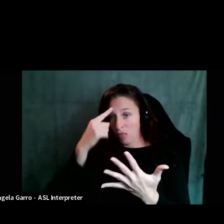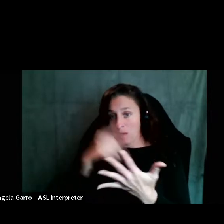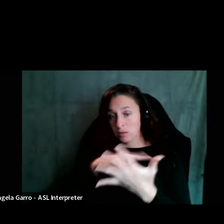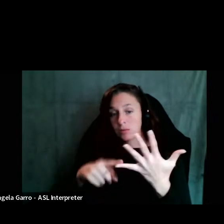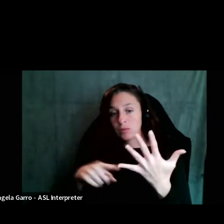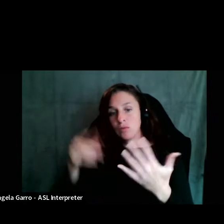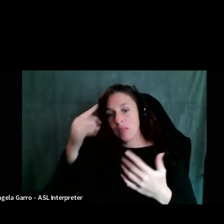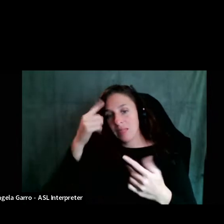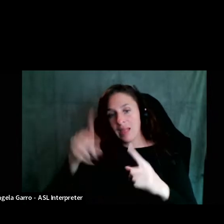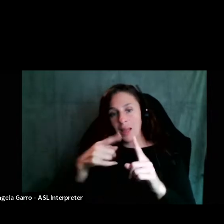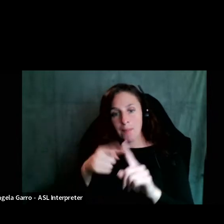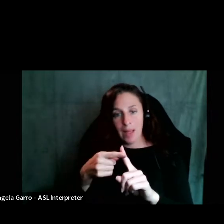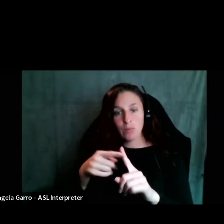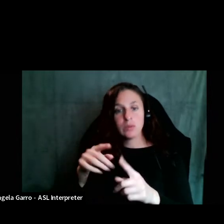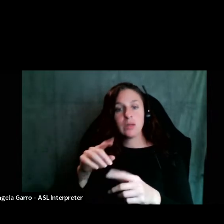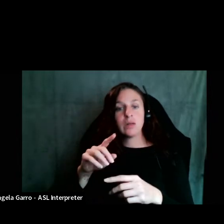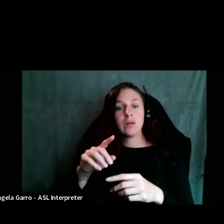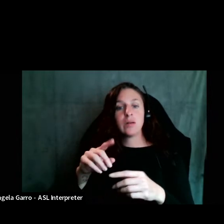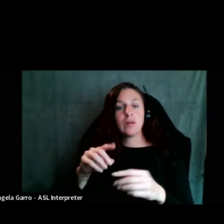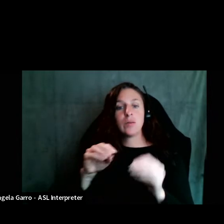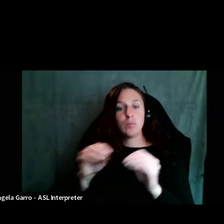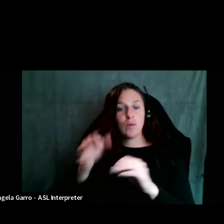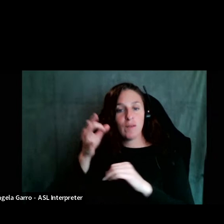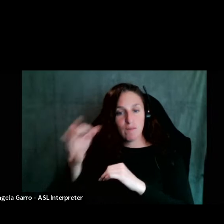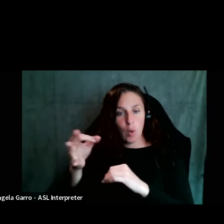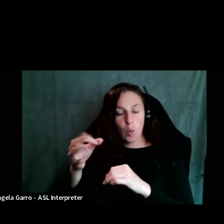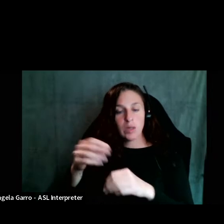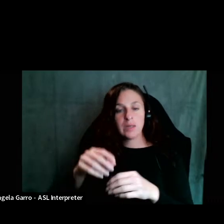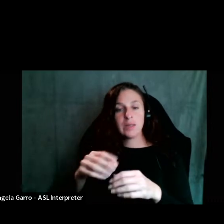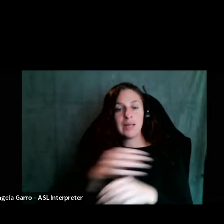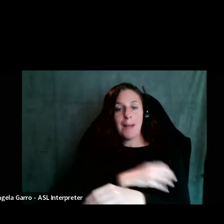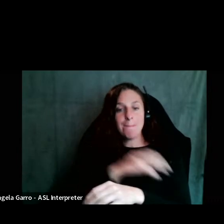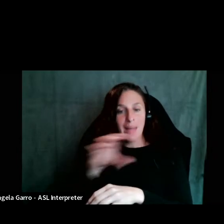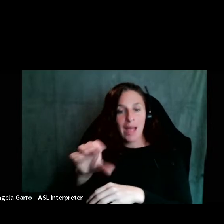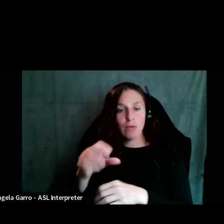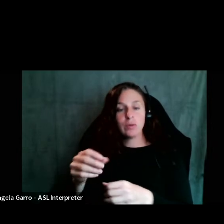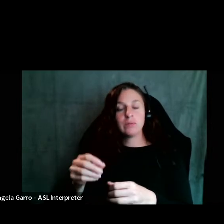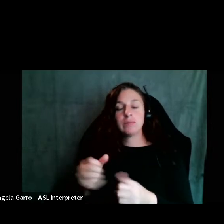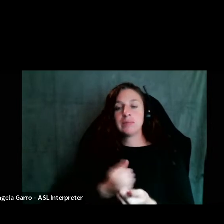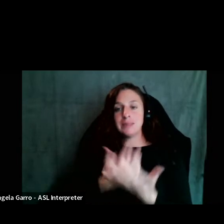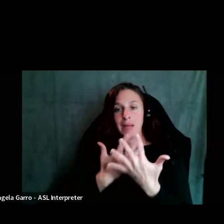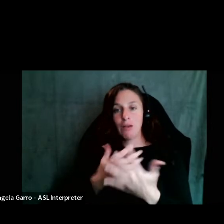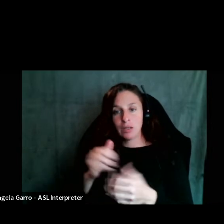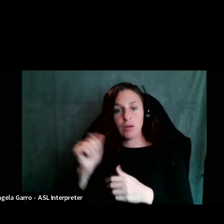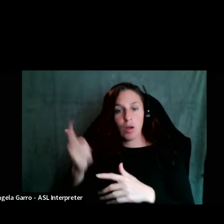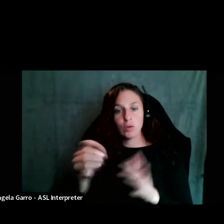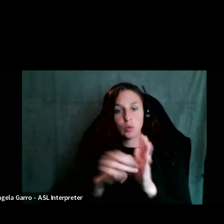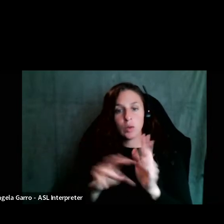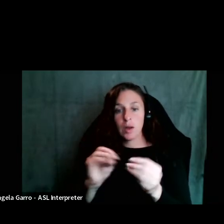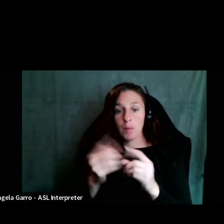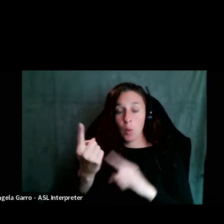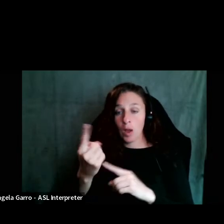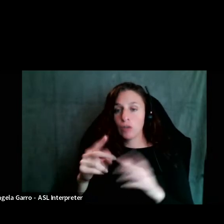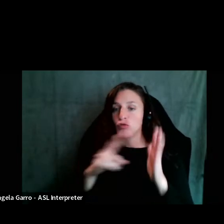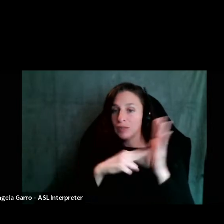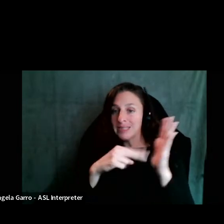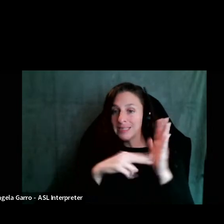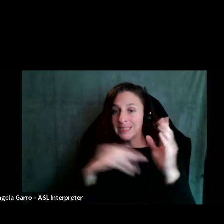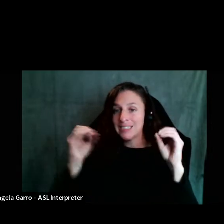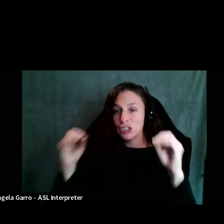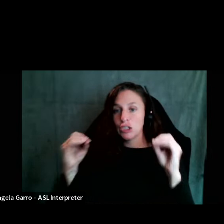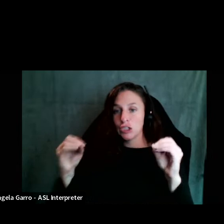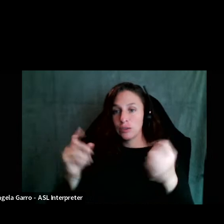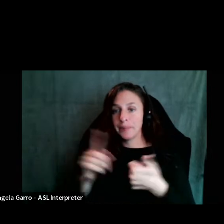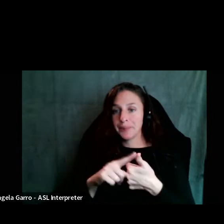just to think about in moving forward in empowering and inspiring our students. Number one, read and teach. In